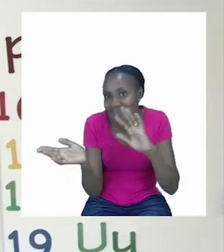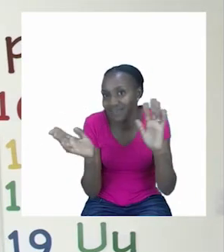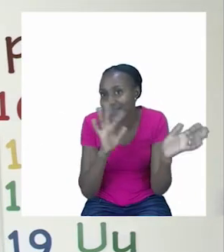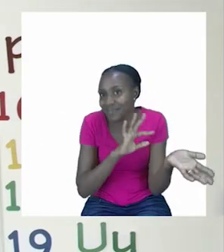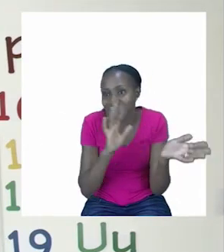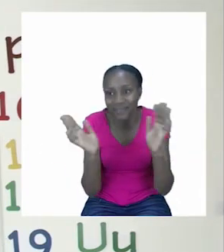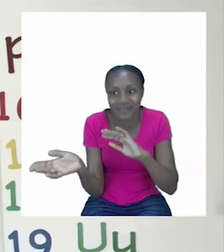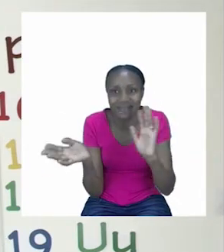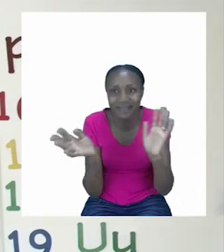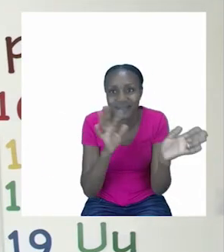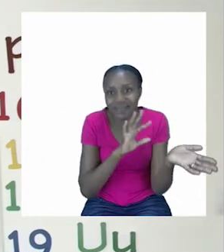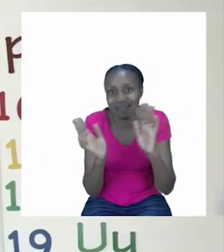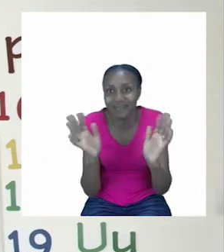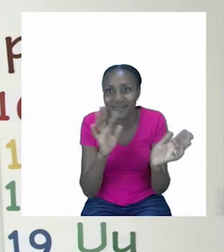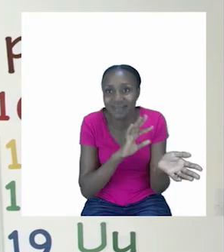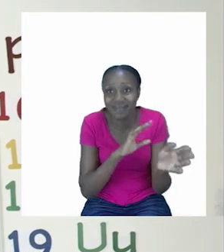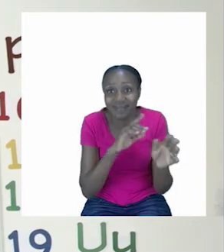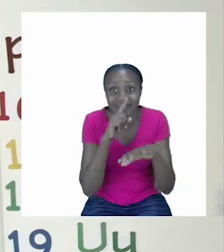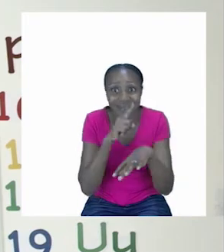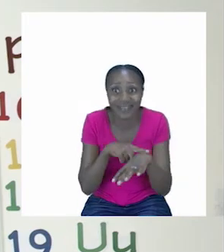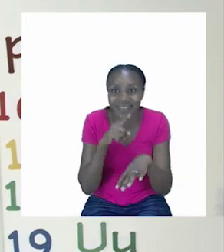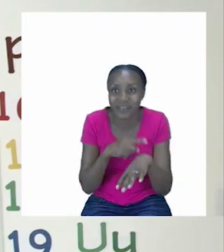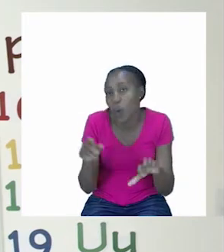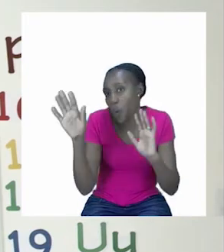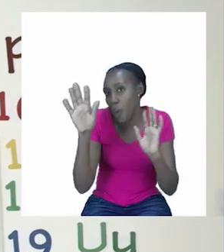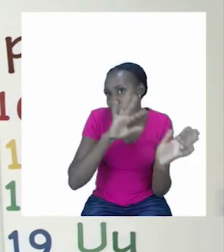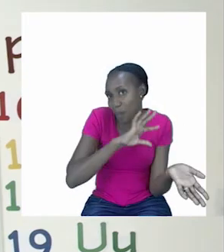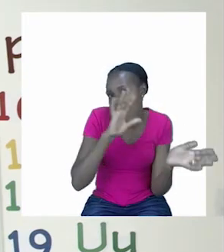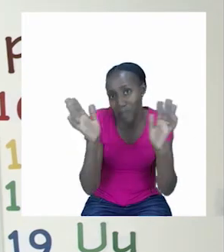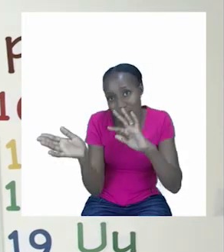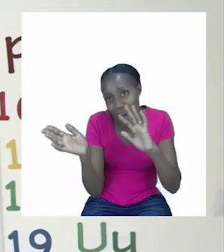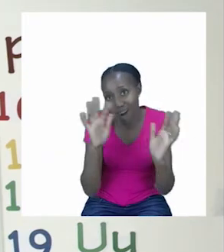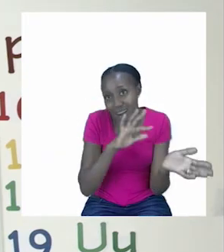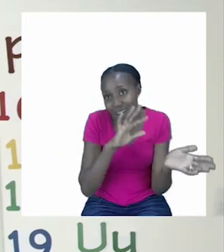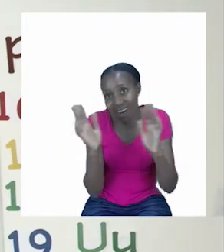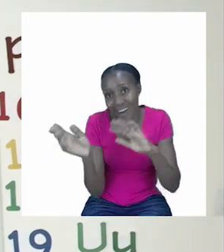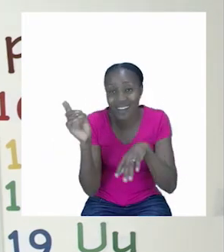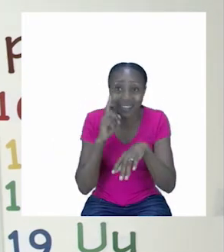goodbye. It's time to say goodbye.